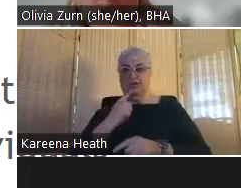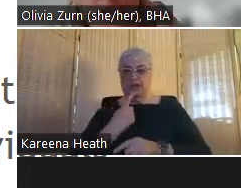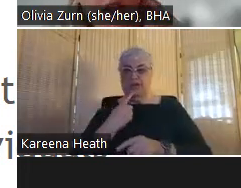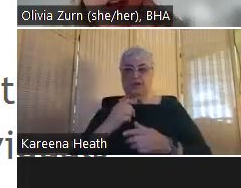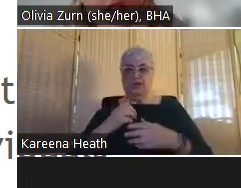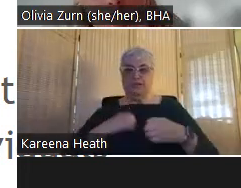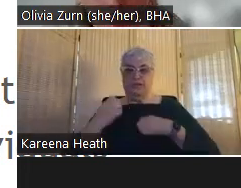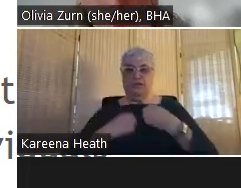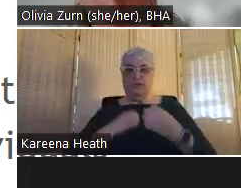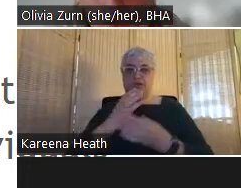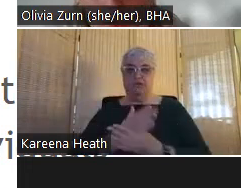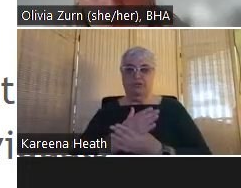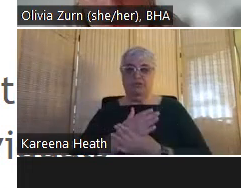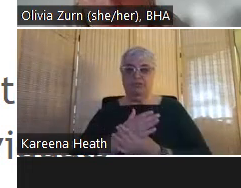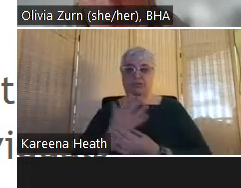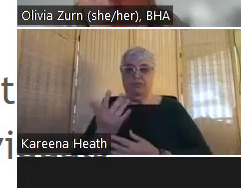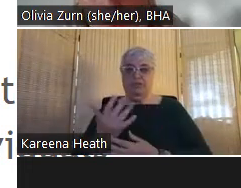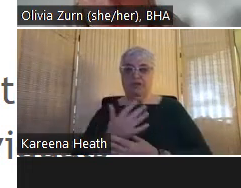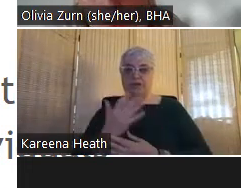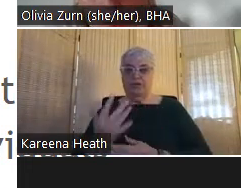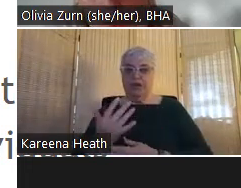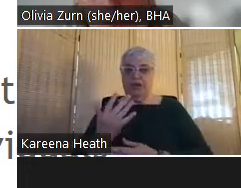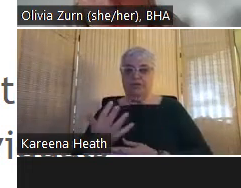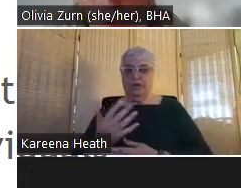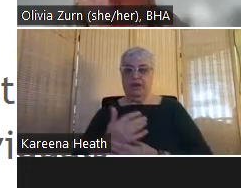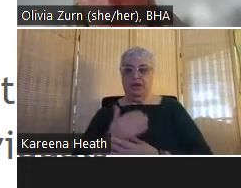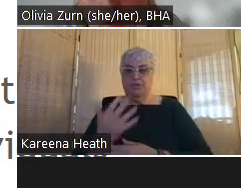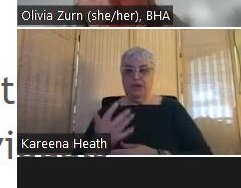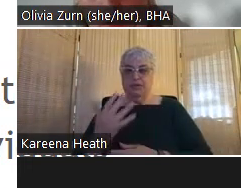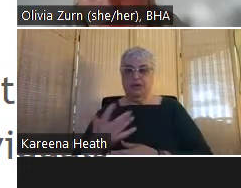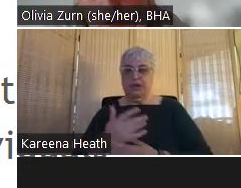disturbance, substance use. Wait, Berta, wait.